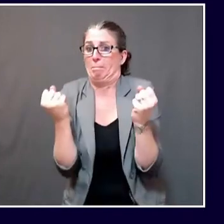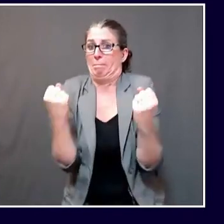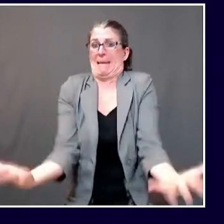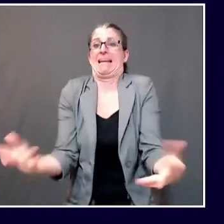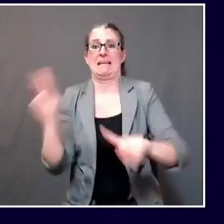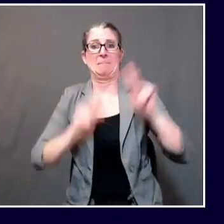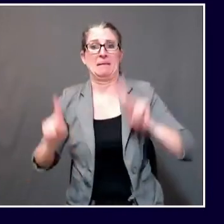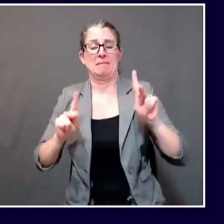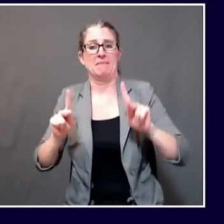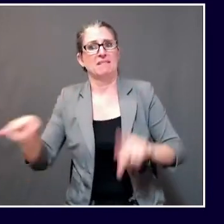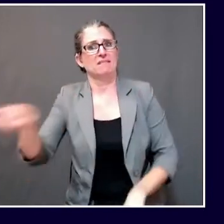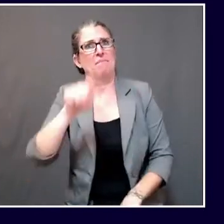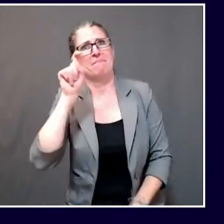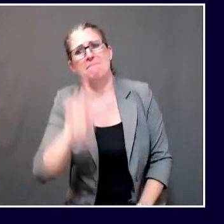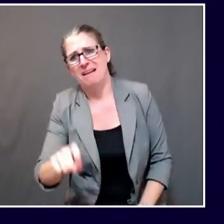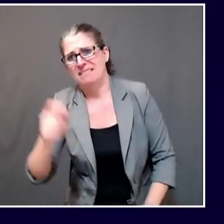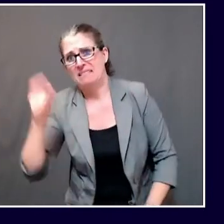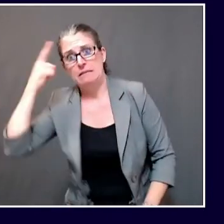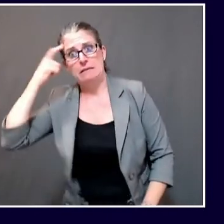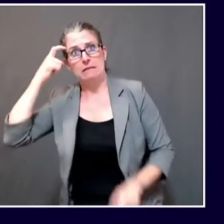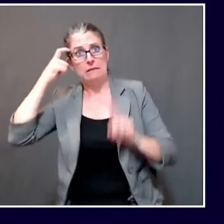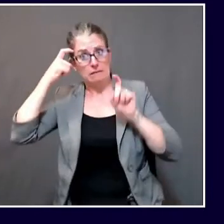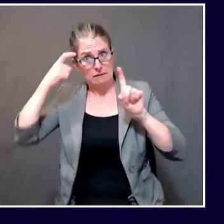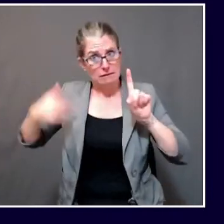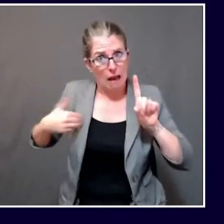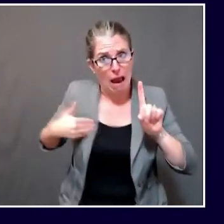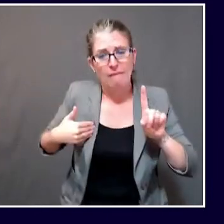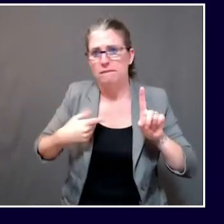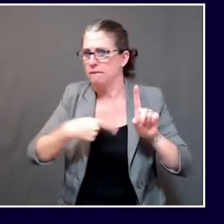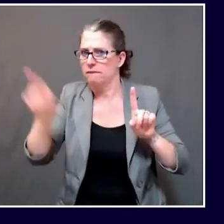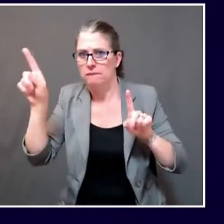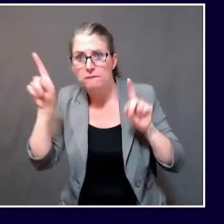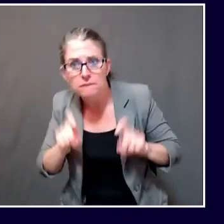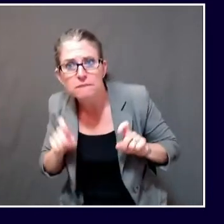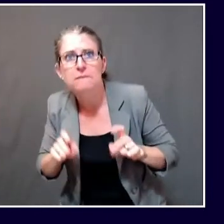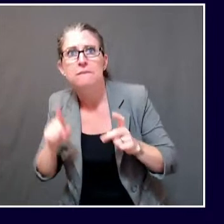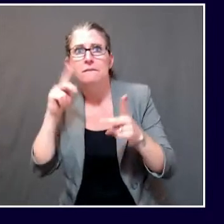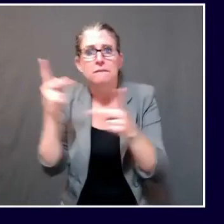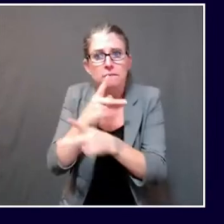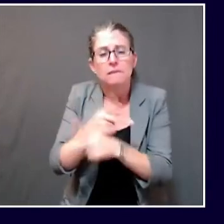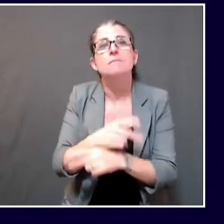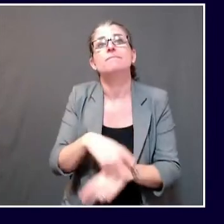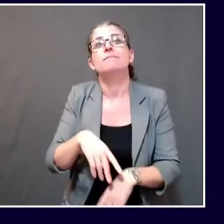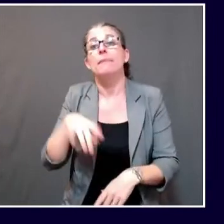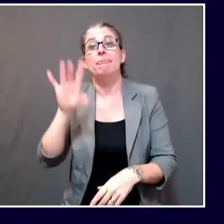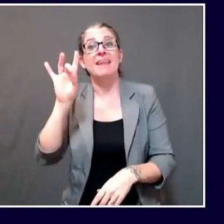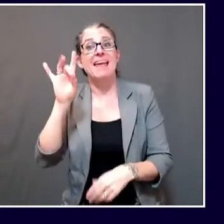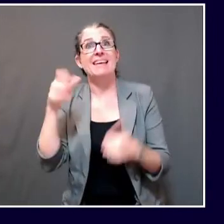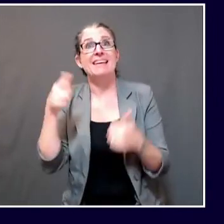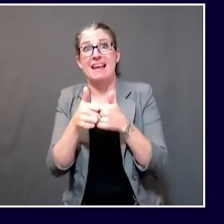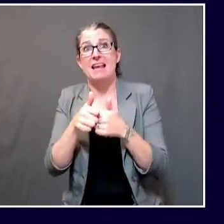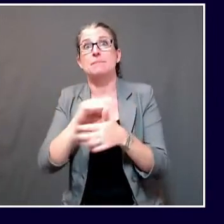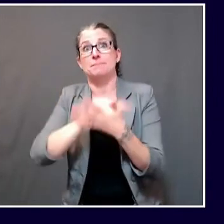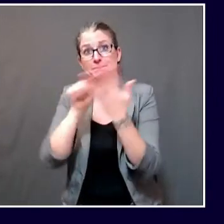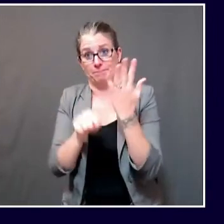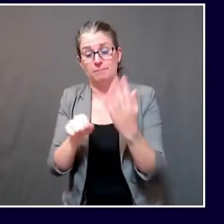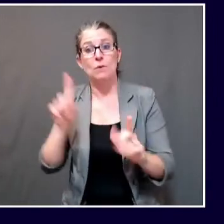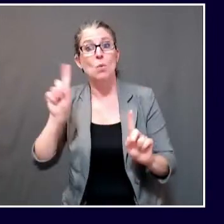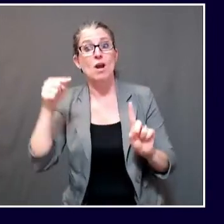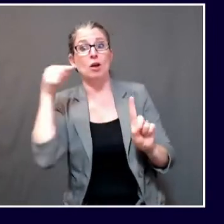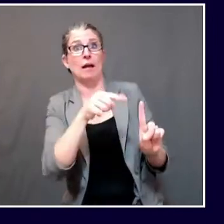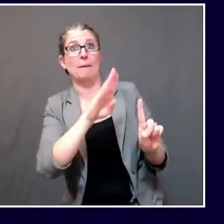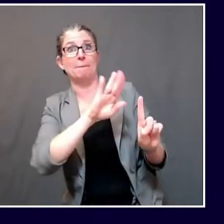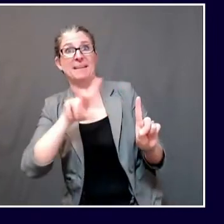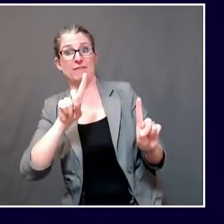then I'll talk about what to do. The 8 games are, first, at the Biddeford Ice Arena in